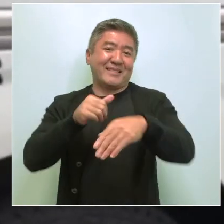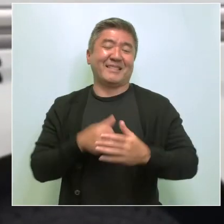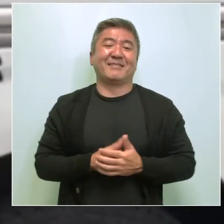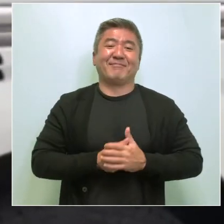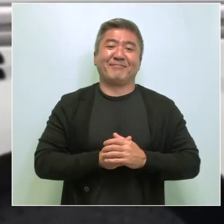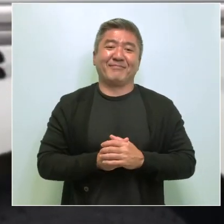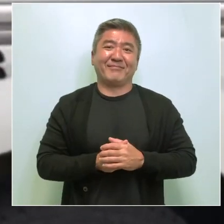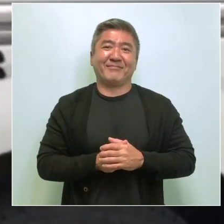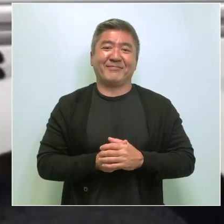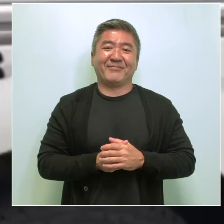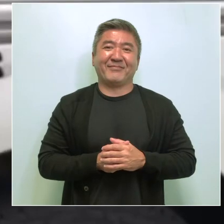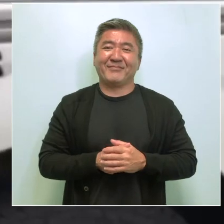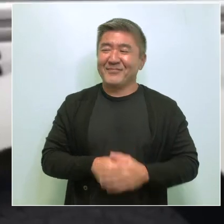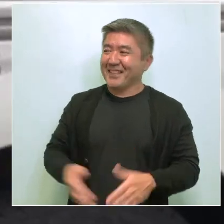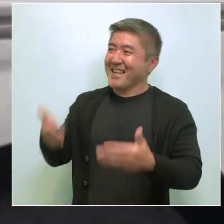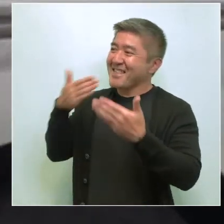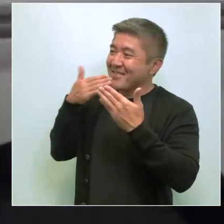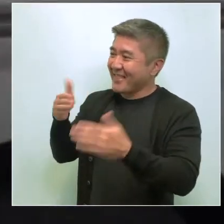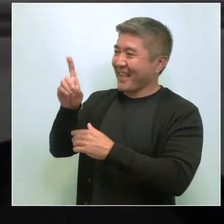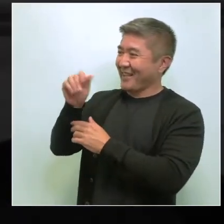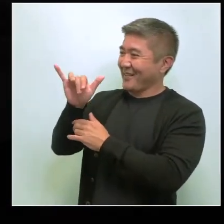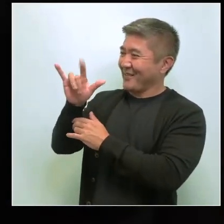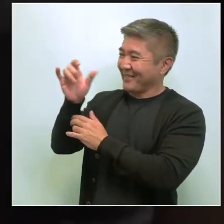pets that are in need in case of an emergency.